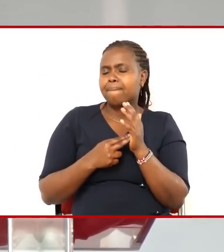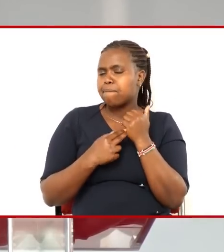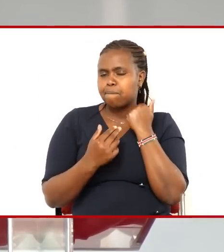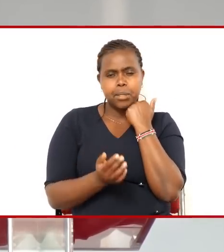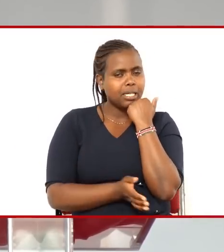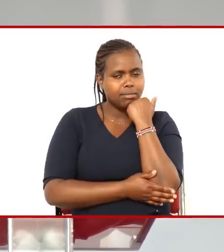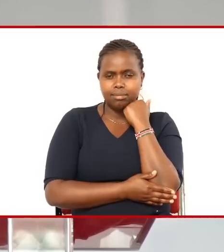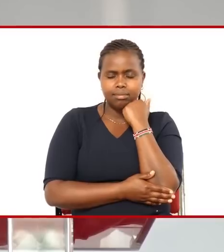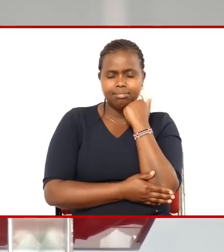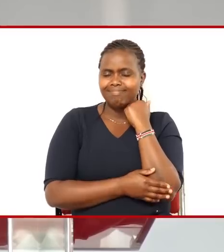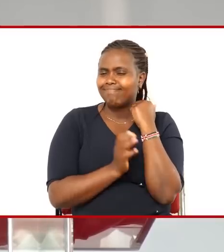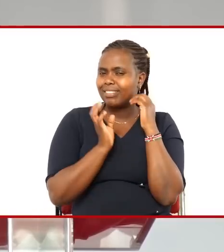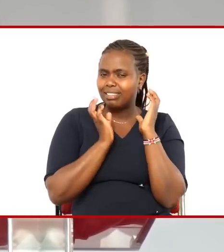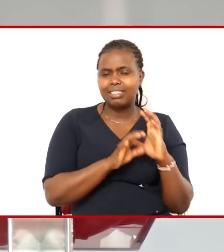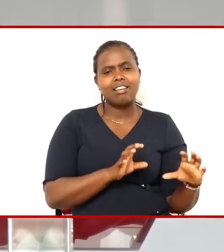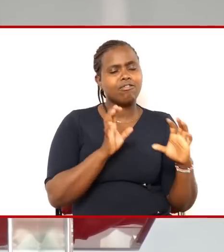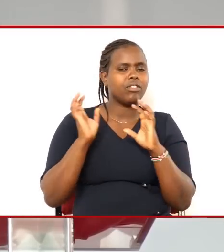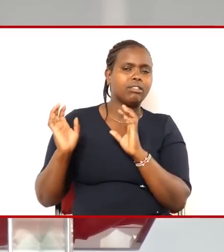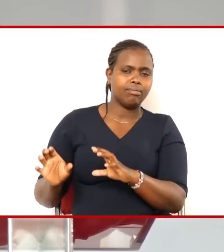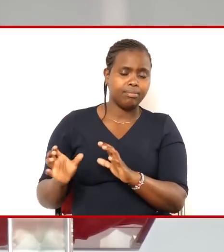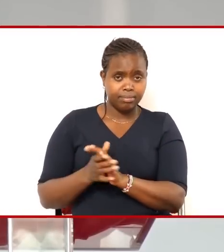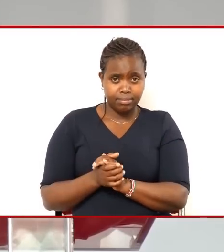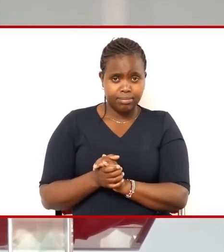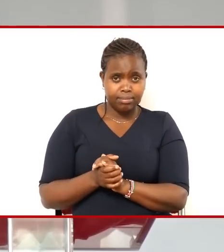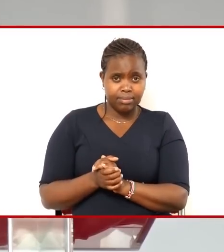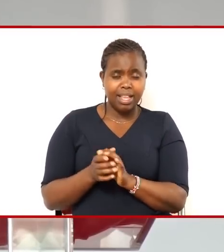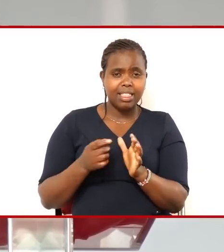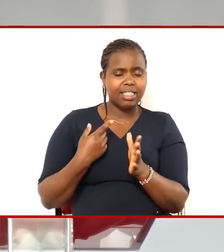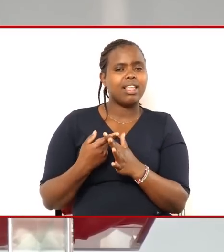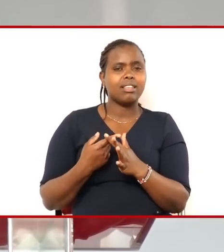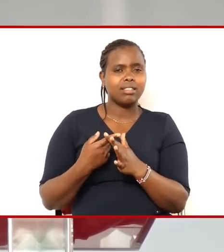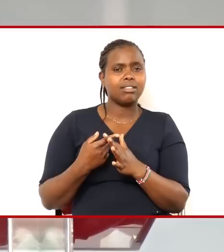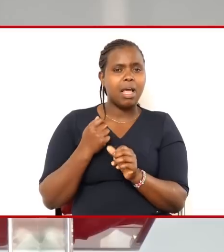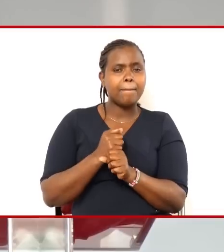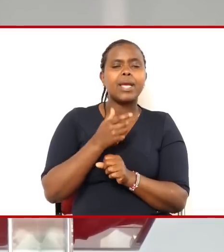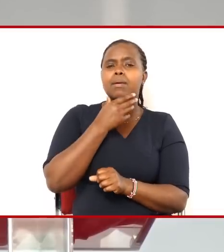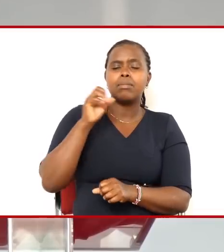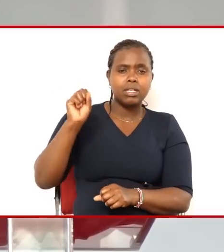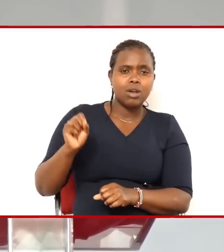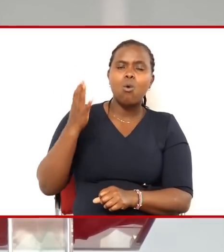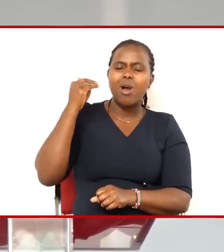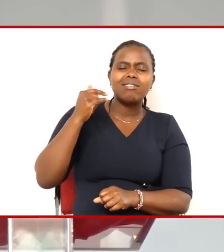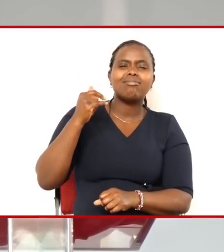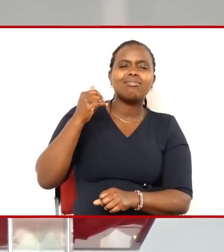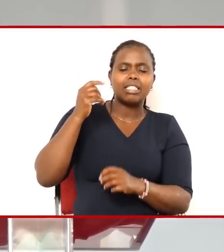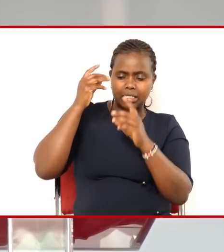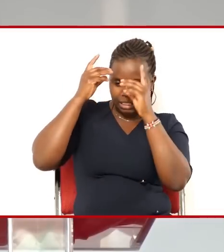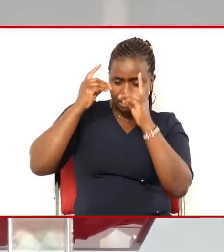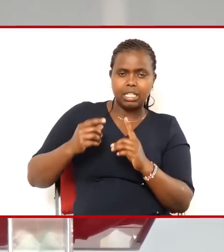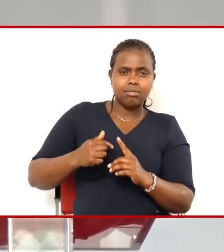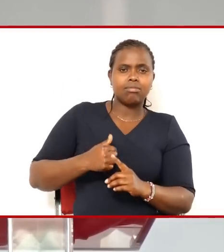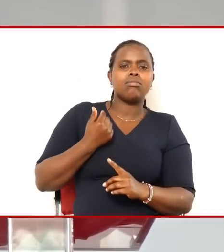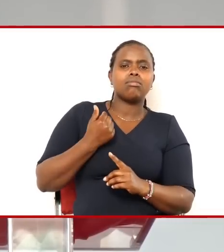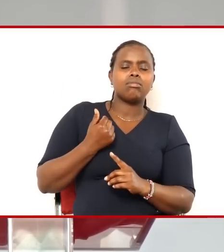bad, was so much horrible. And he caused it because he gave himself